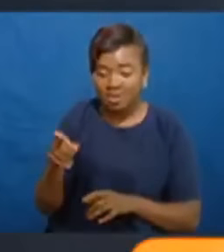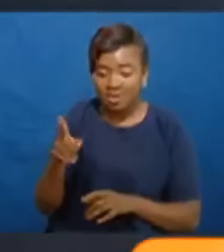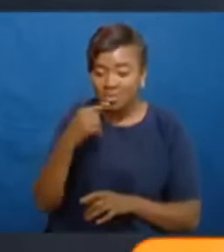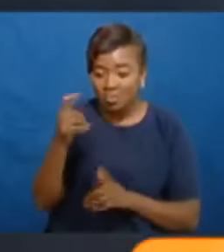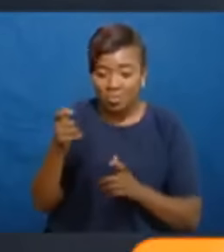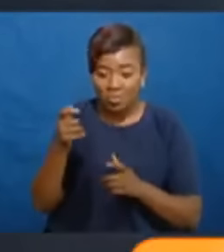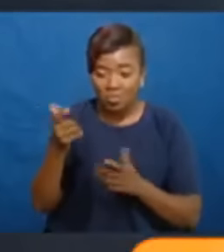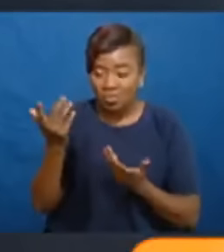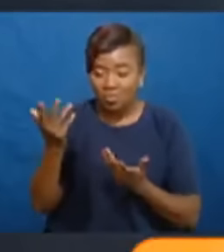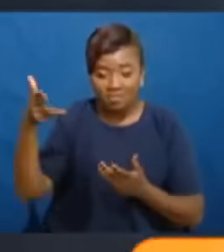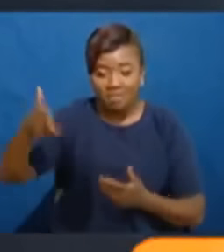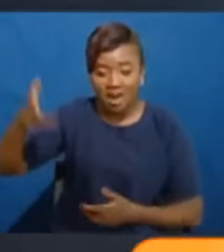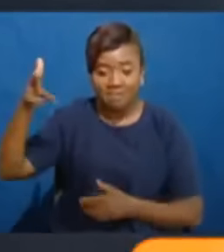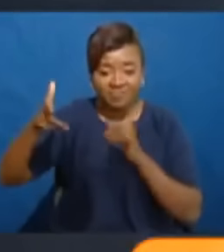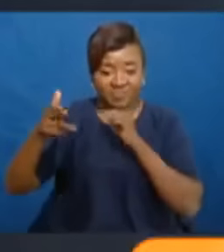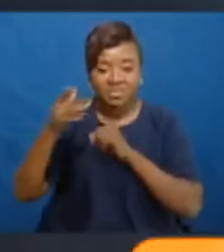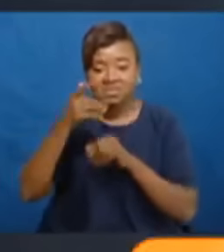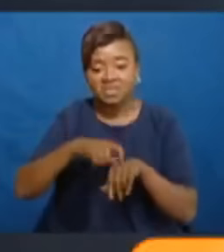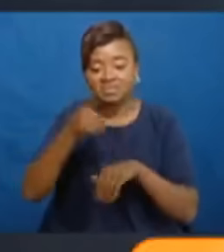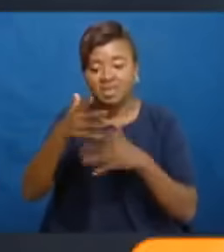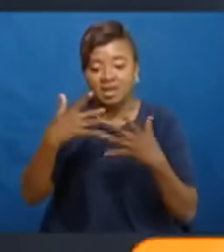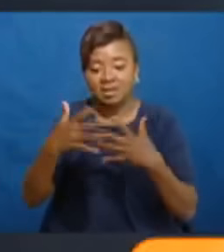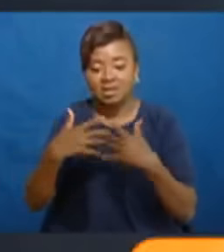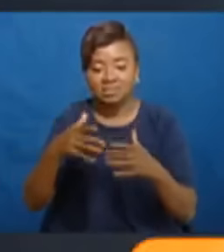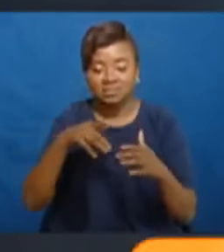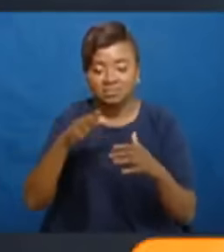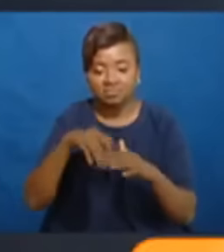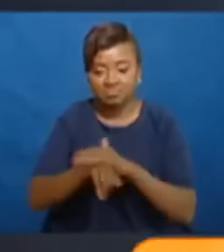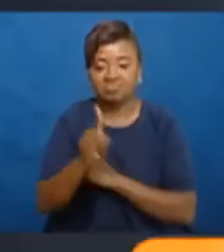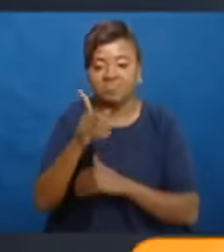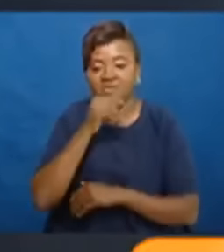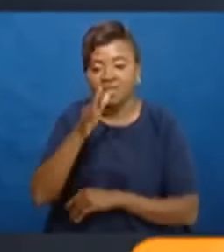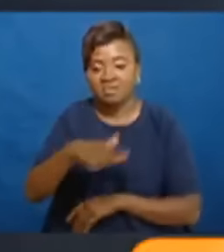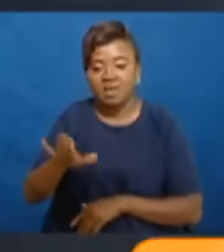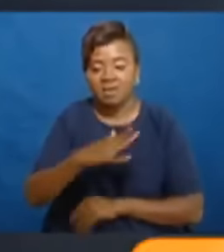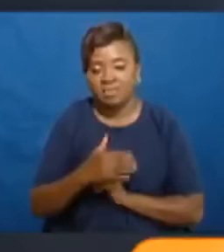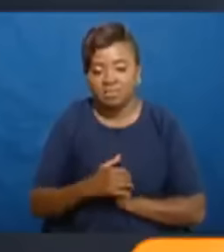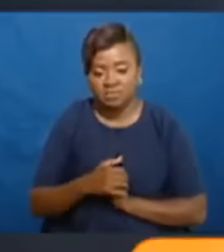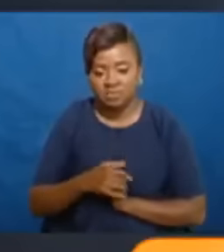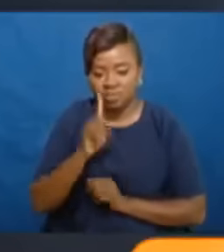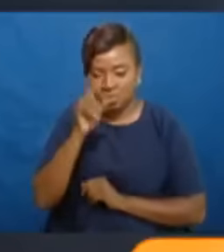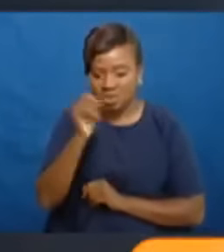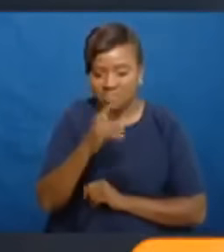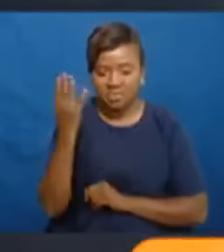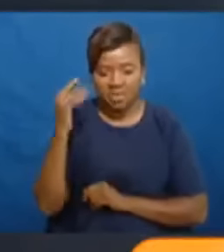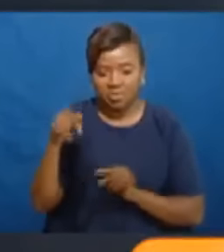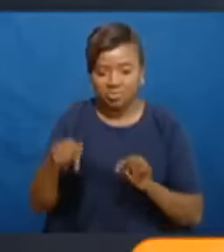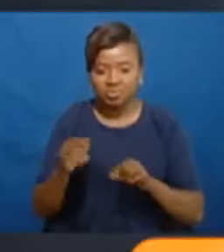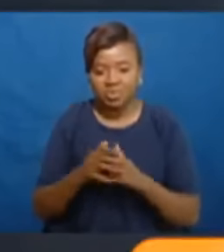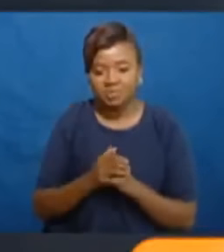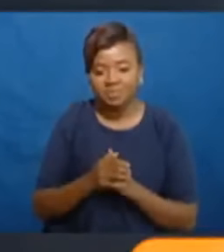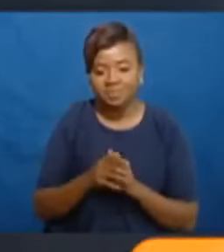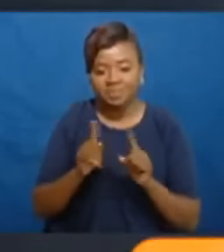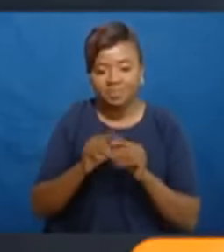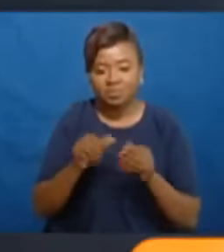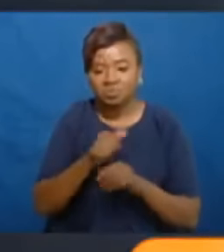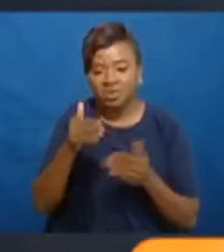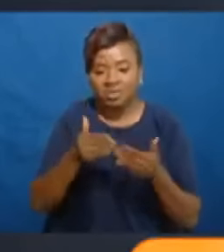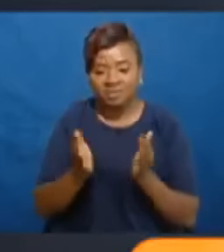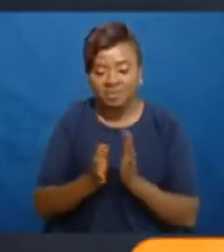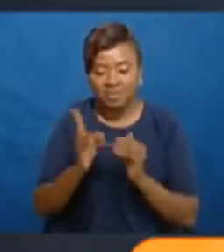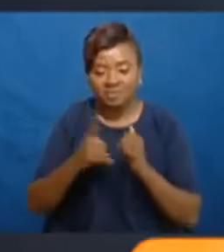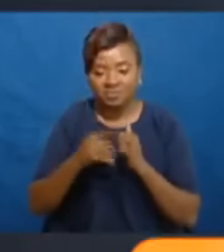dead outside Parliament a month ago today. And my heart bleeds for families of 60